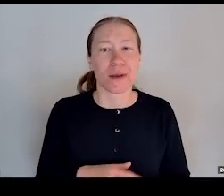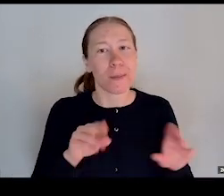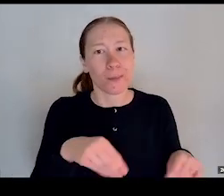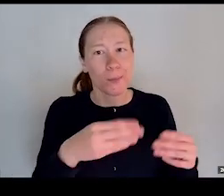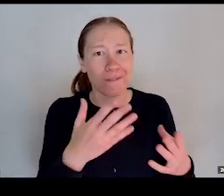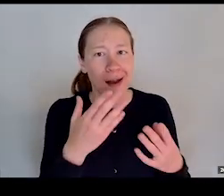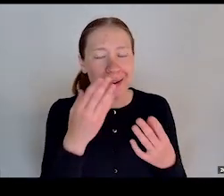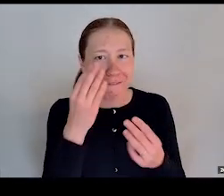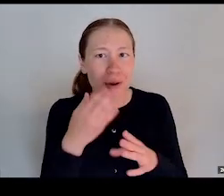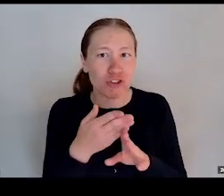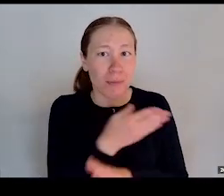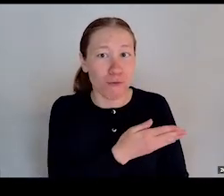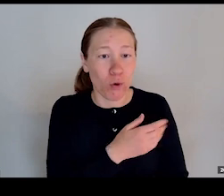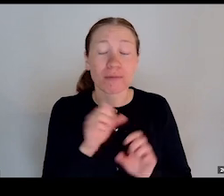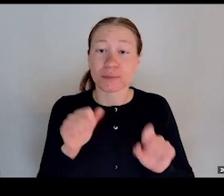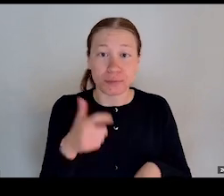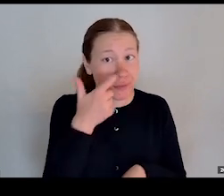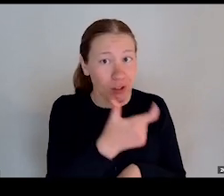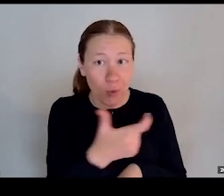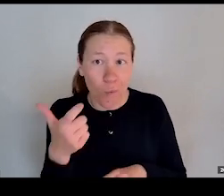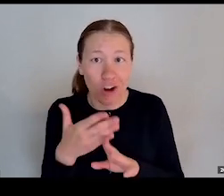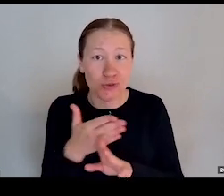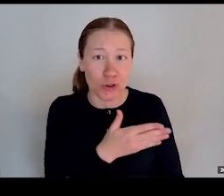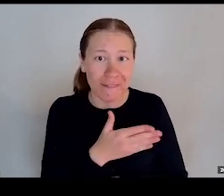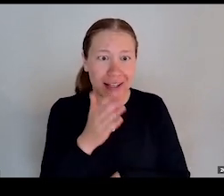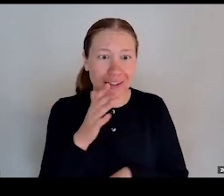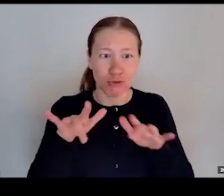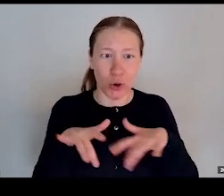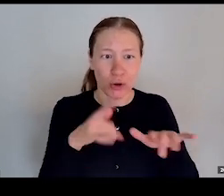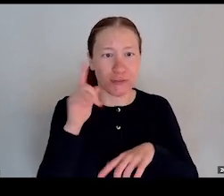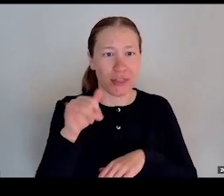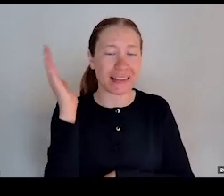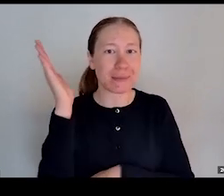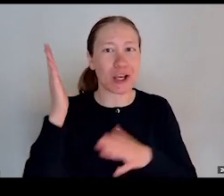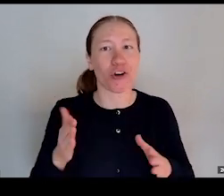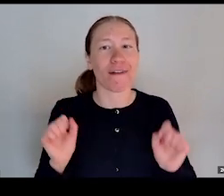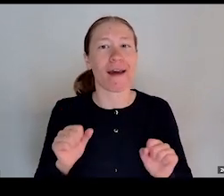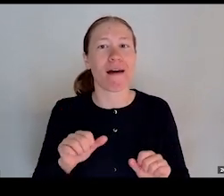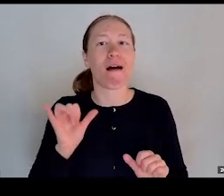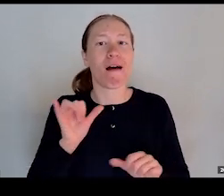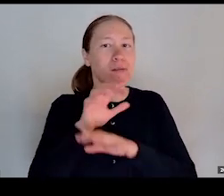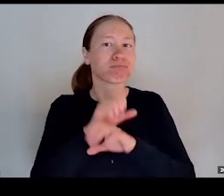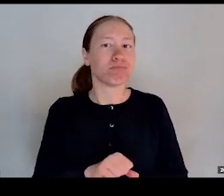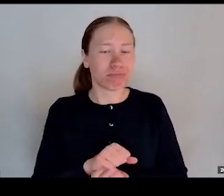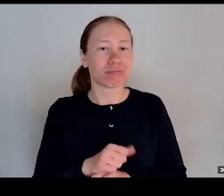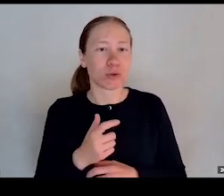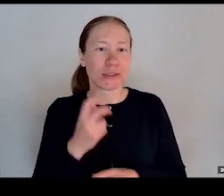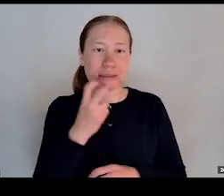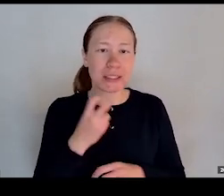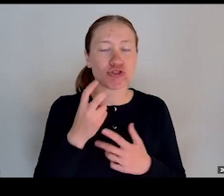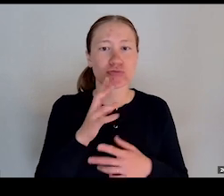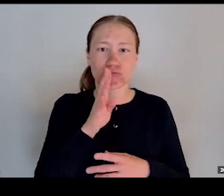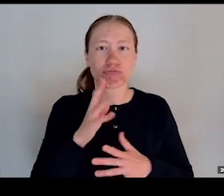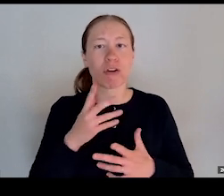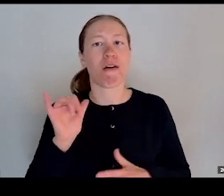them the opportunity also to watch previous recordings of the speaker so that they can anticipate the cadence of how somebody speaks, speech patterns,